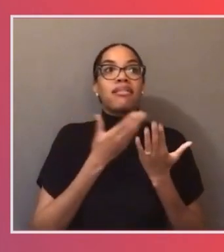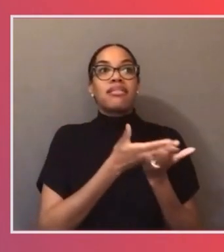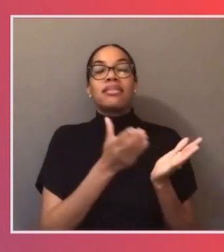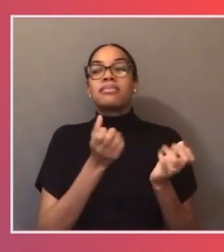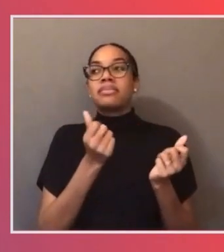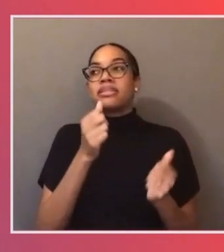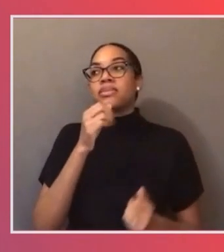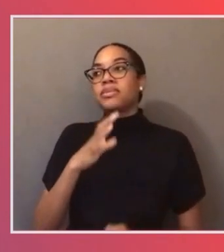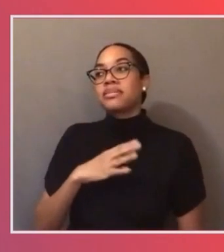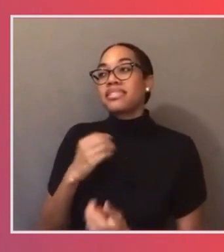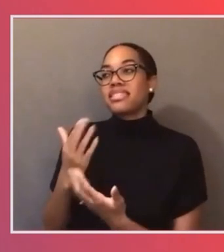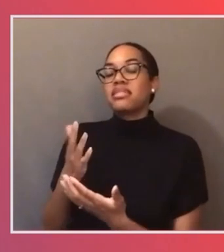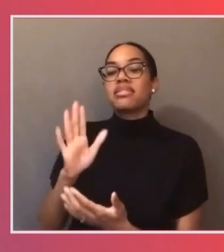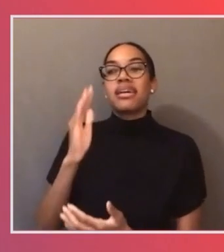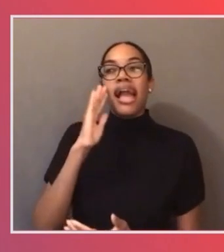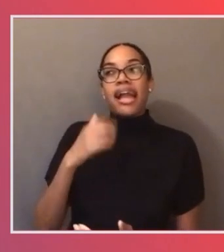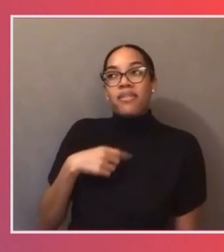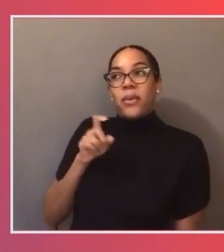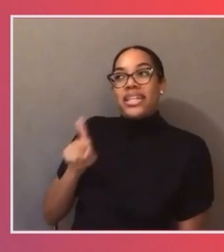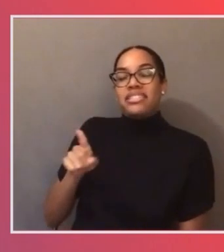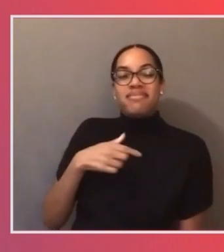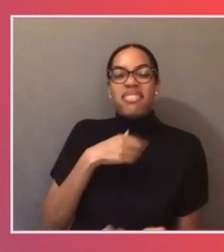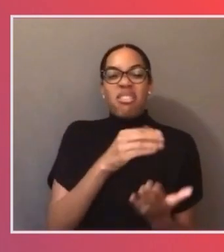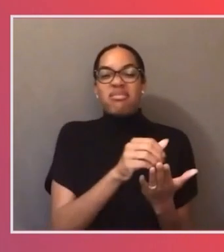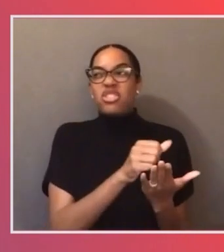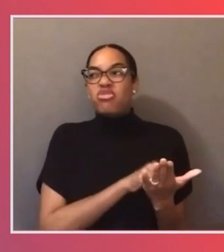do you have for young women in America?